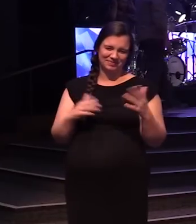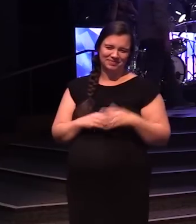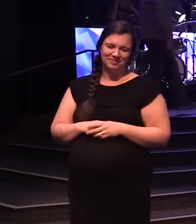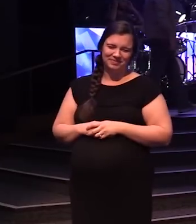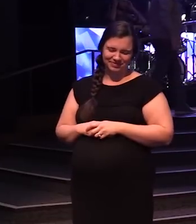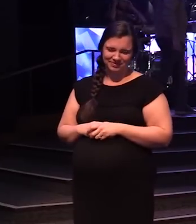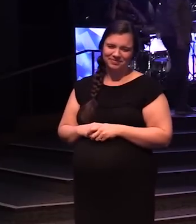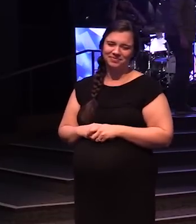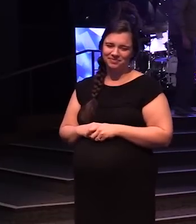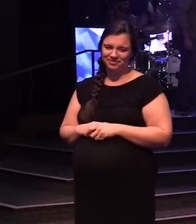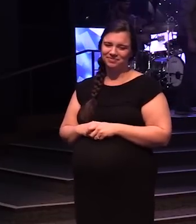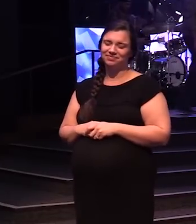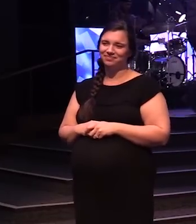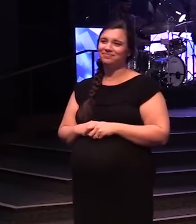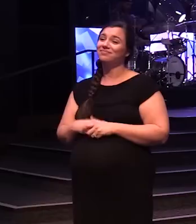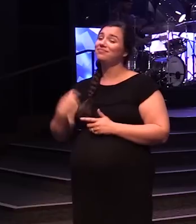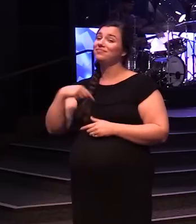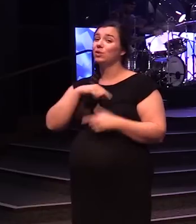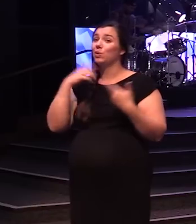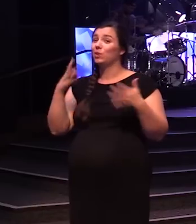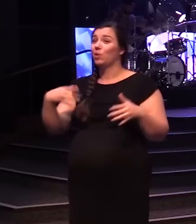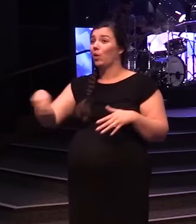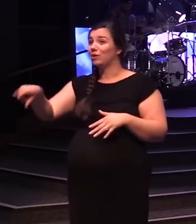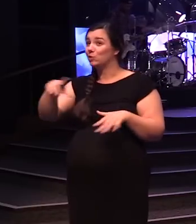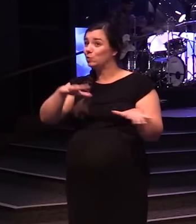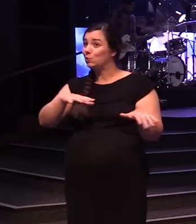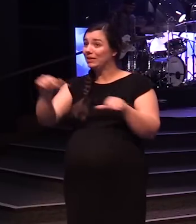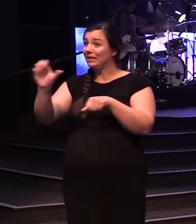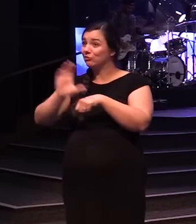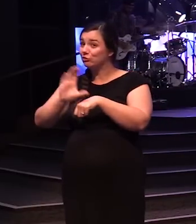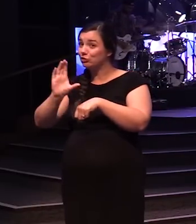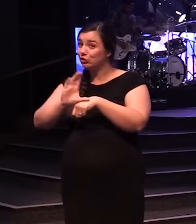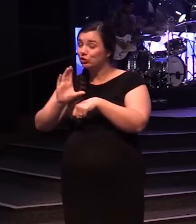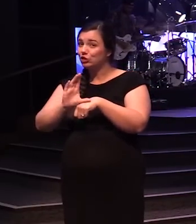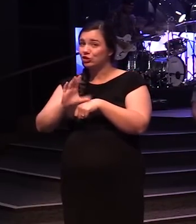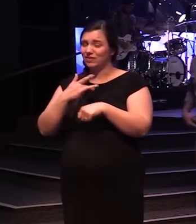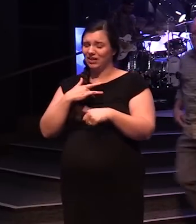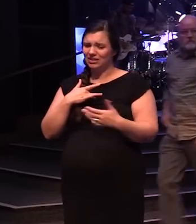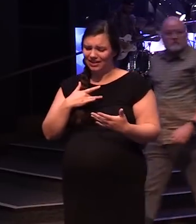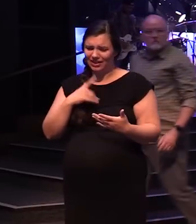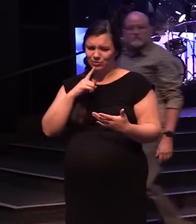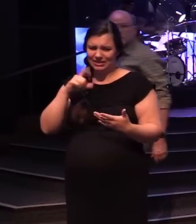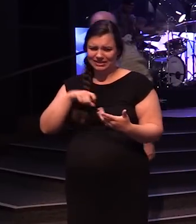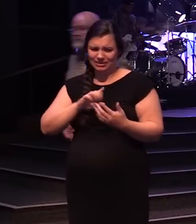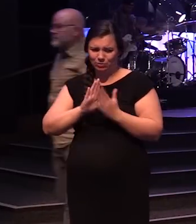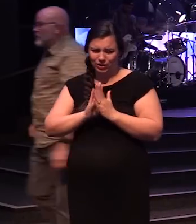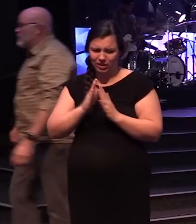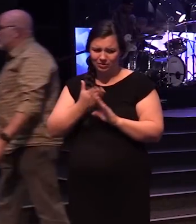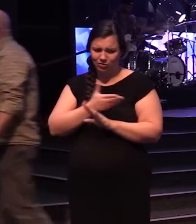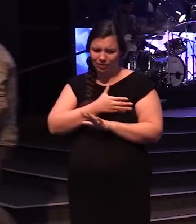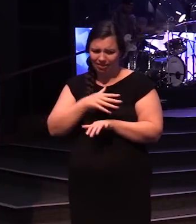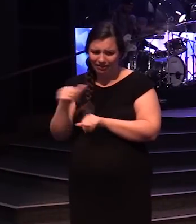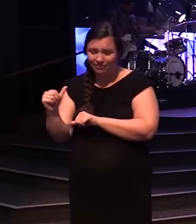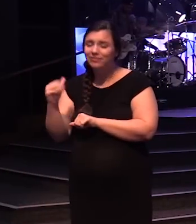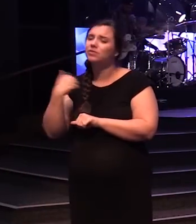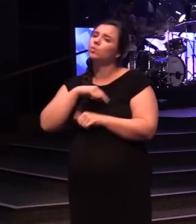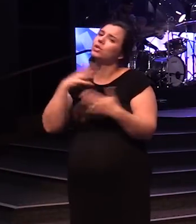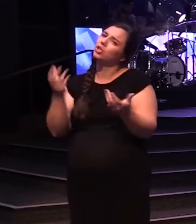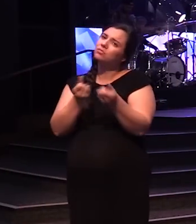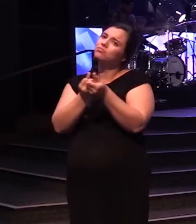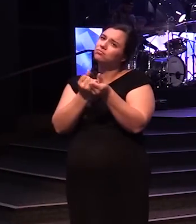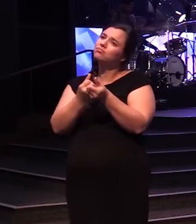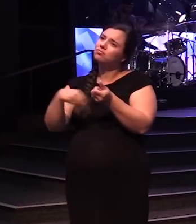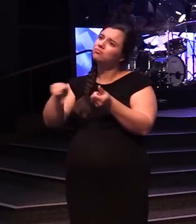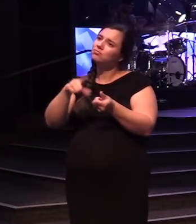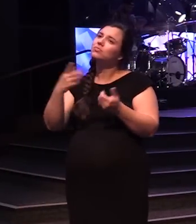Well, we never want you to leave church needing prayer. And if you need something, we want to be here for you. So I'm going to invite our